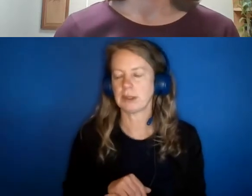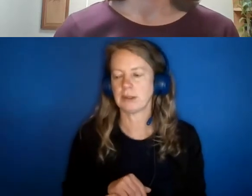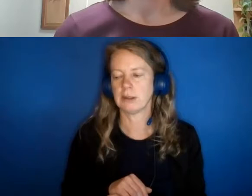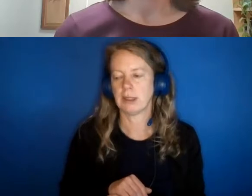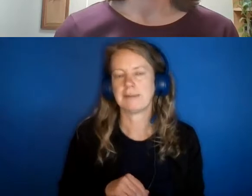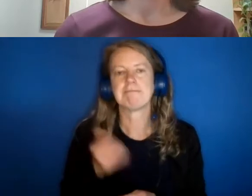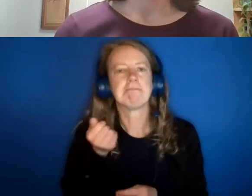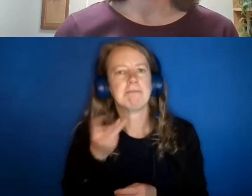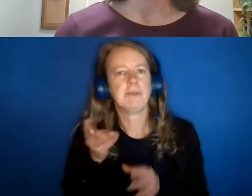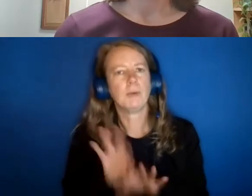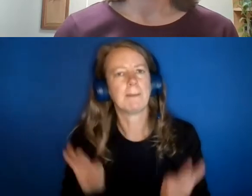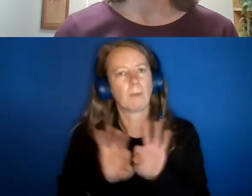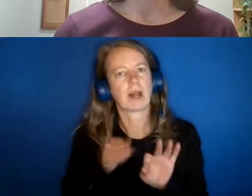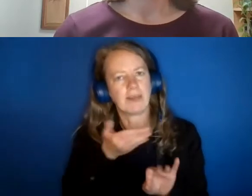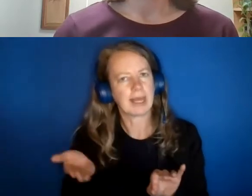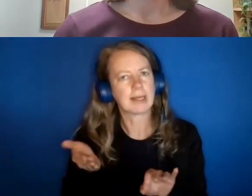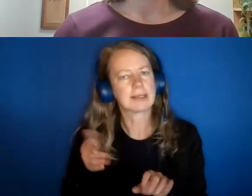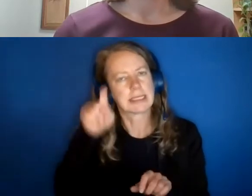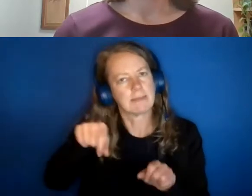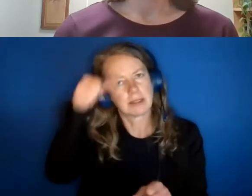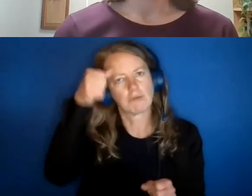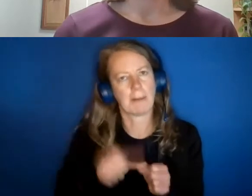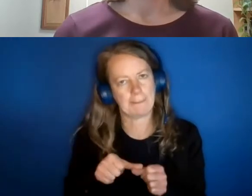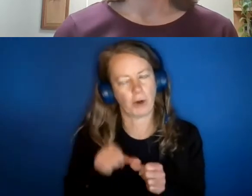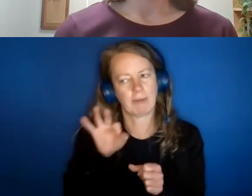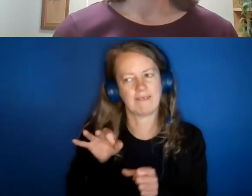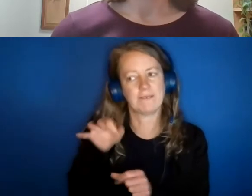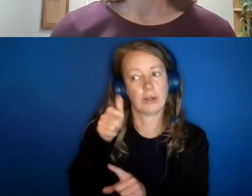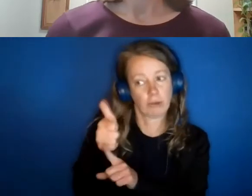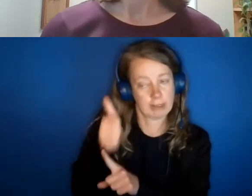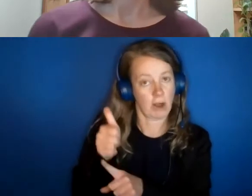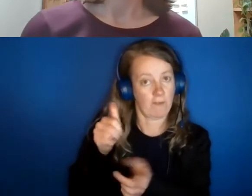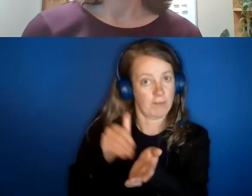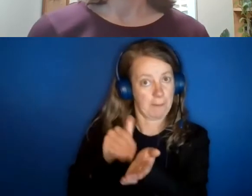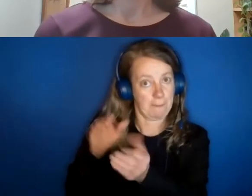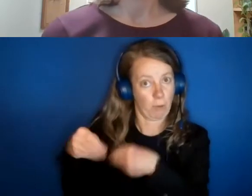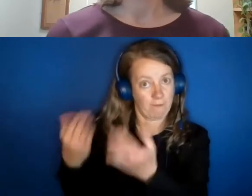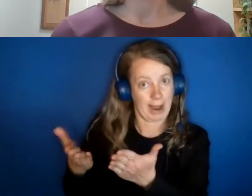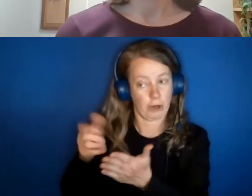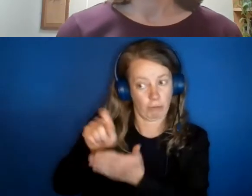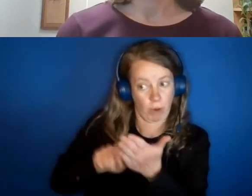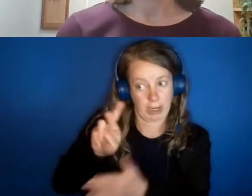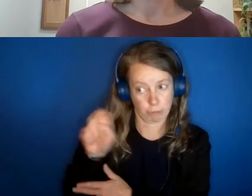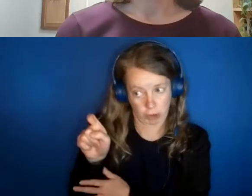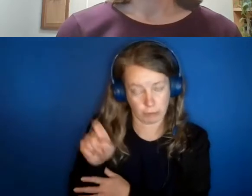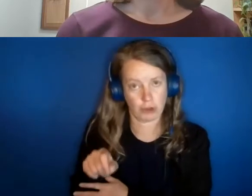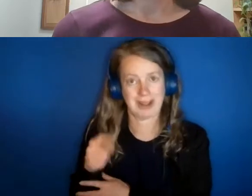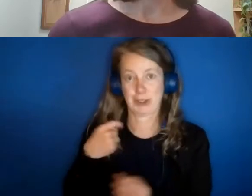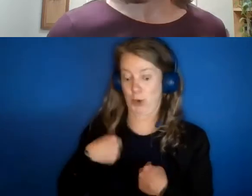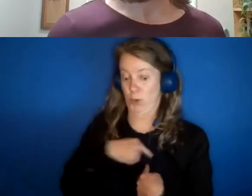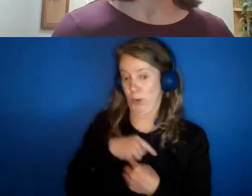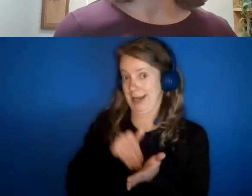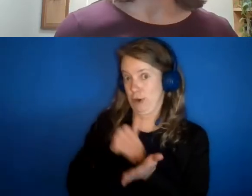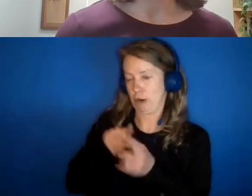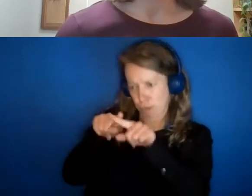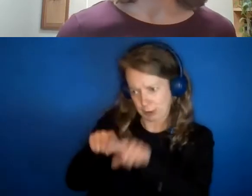important factors that you have to be aware of as a provider prescribing. And so we rely on you as a patient to